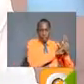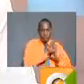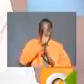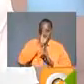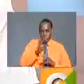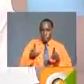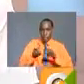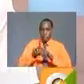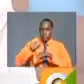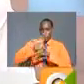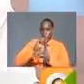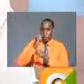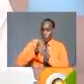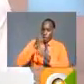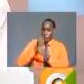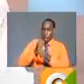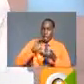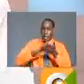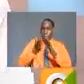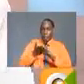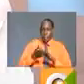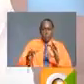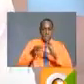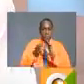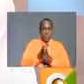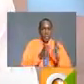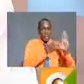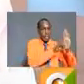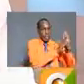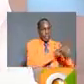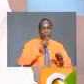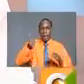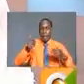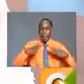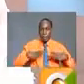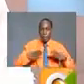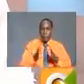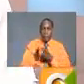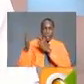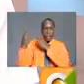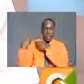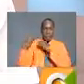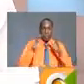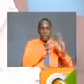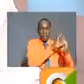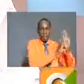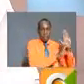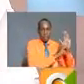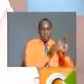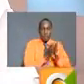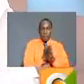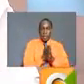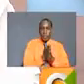time their existence and operations became compatible with the laws of fellow men, the mandate of the constitution, and